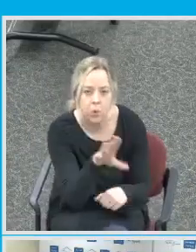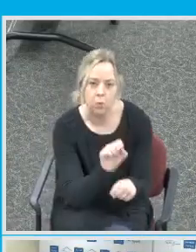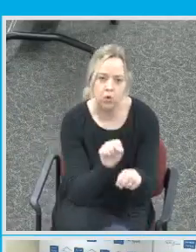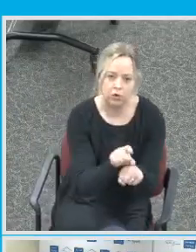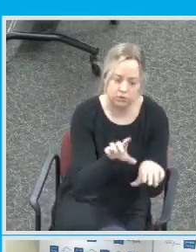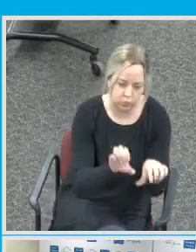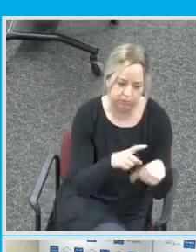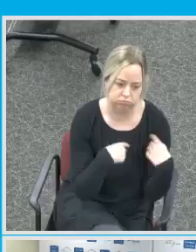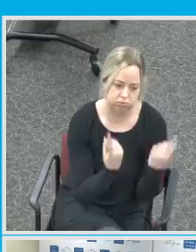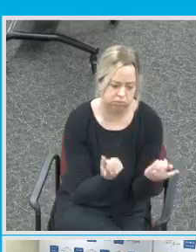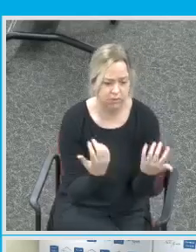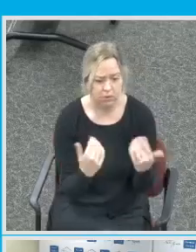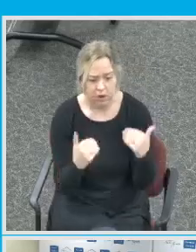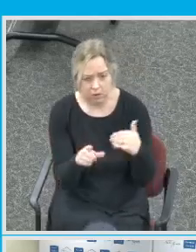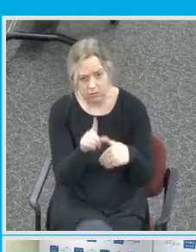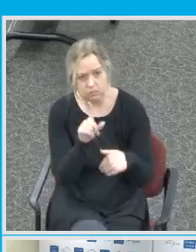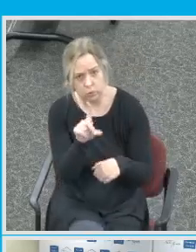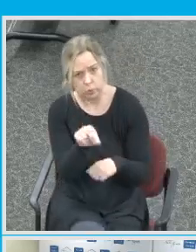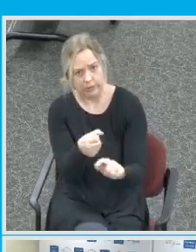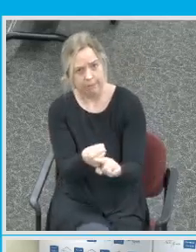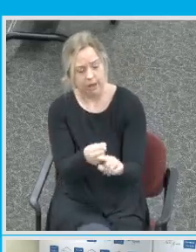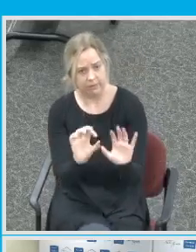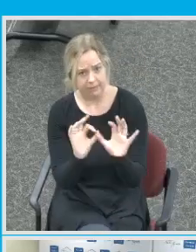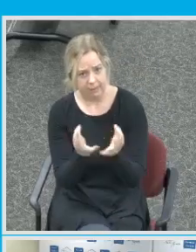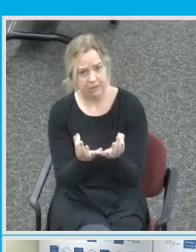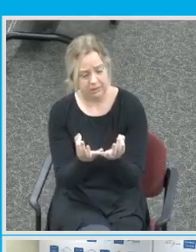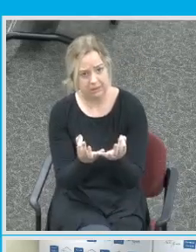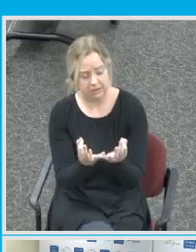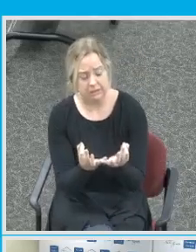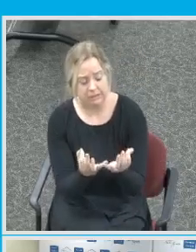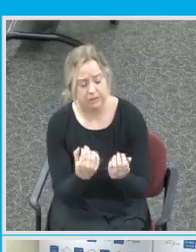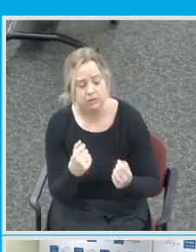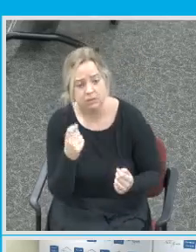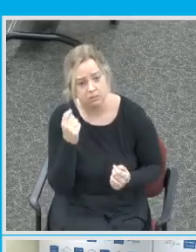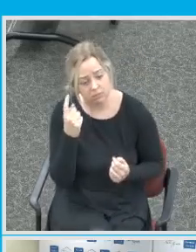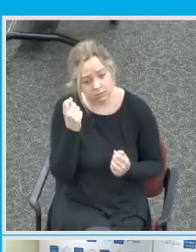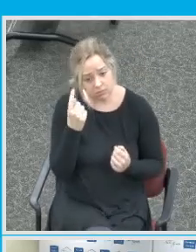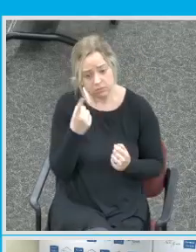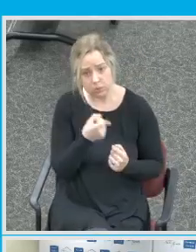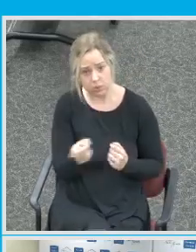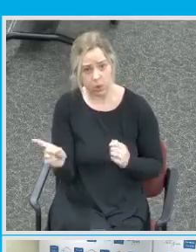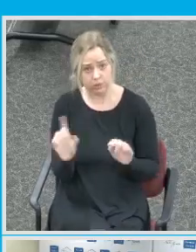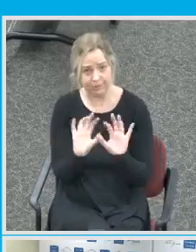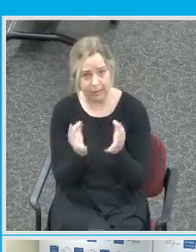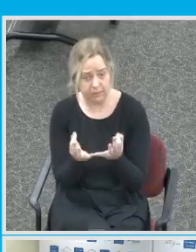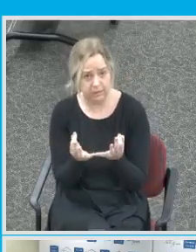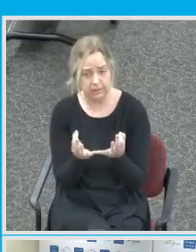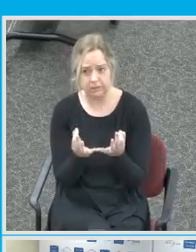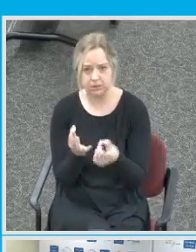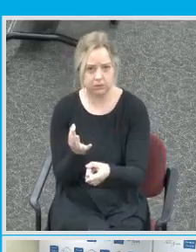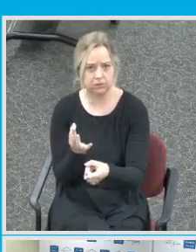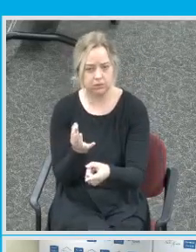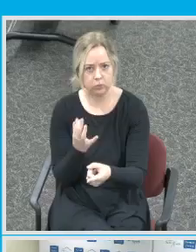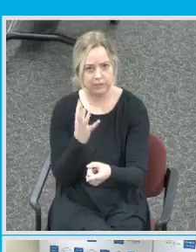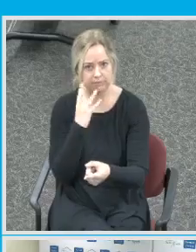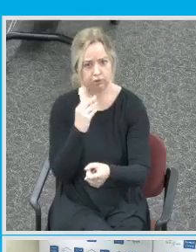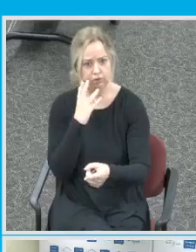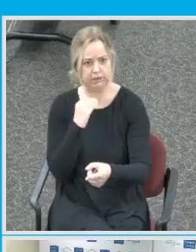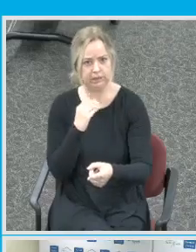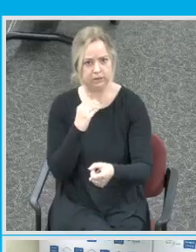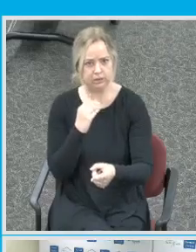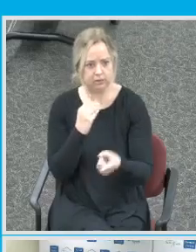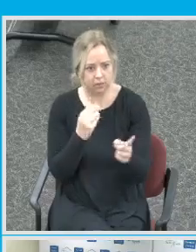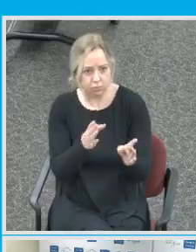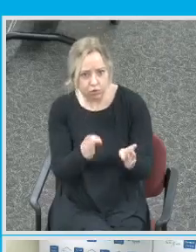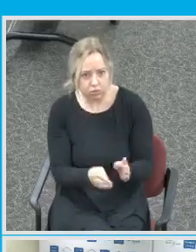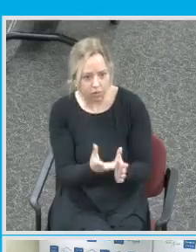families that you impact are families we don't know their names, don't know anything about them because